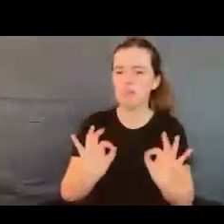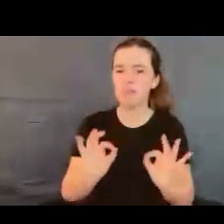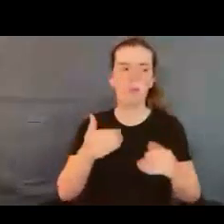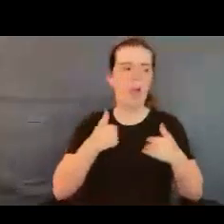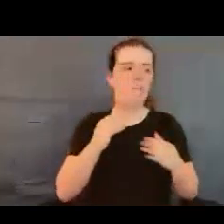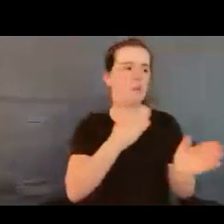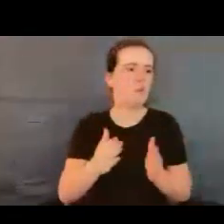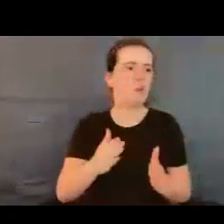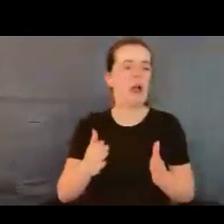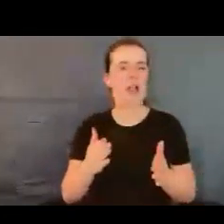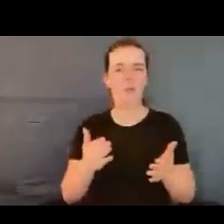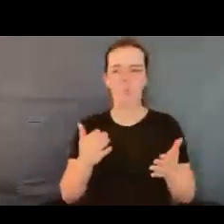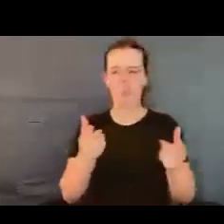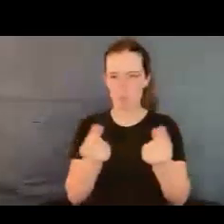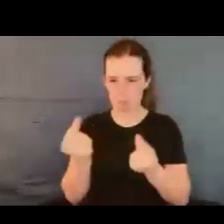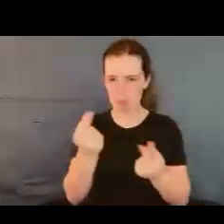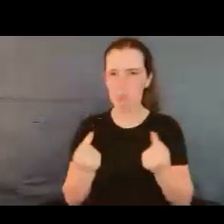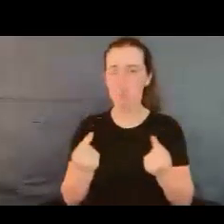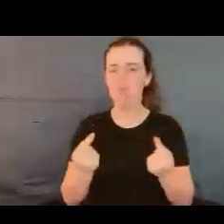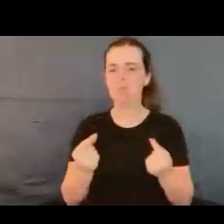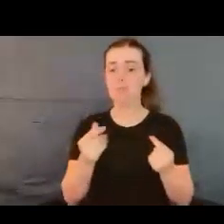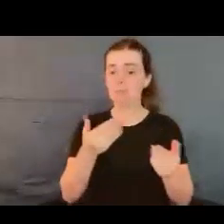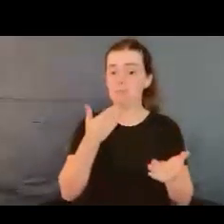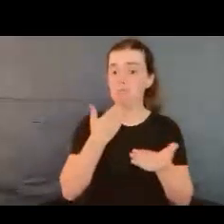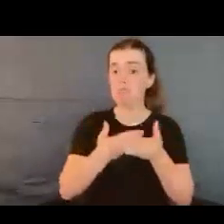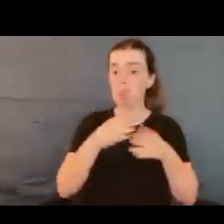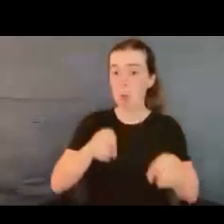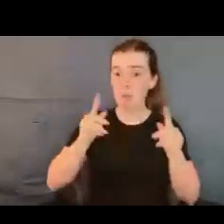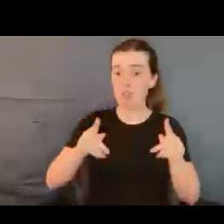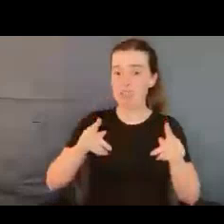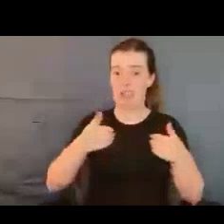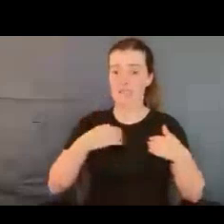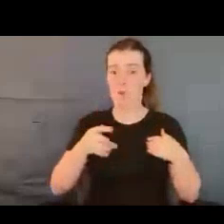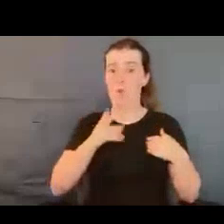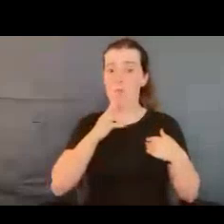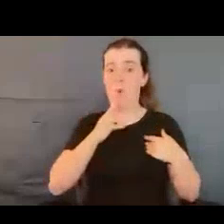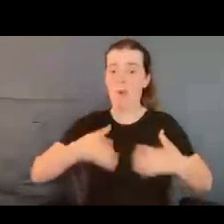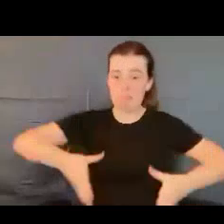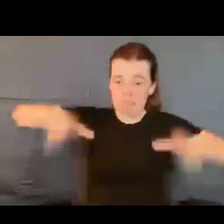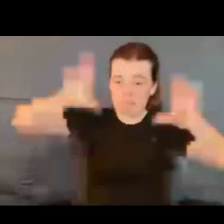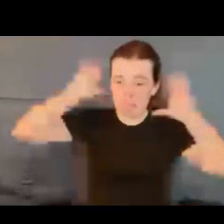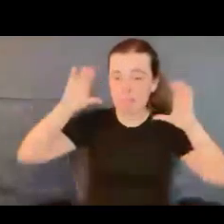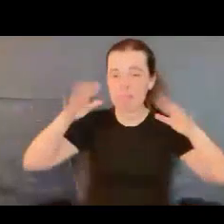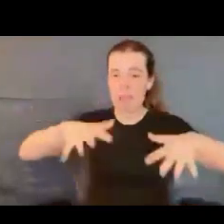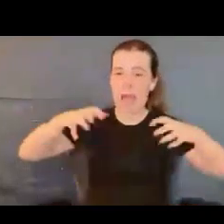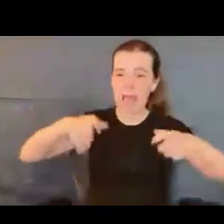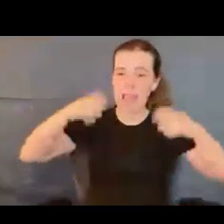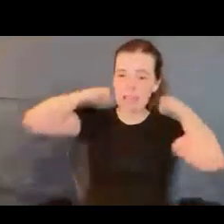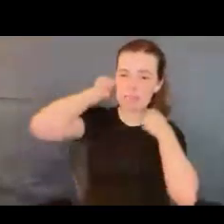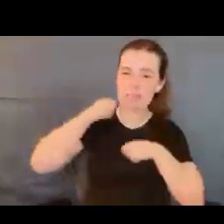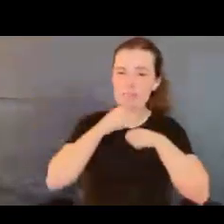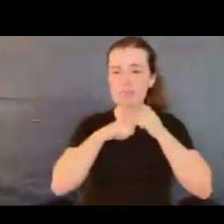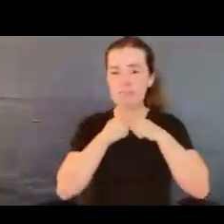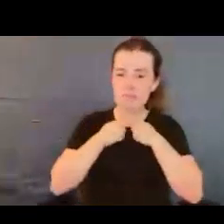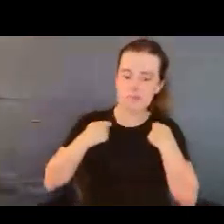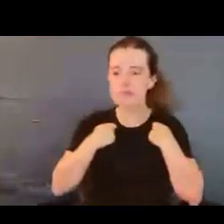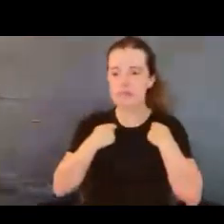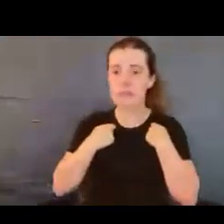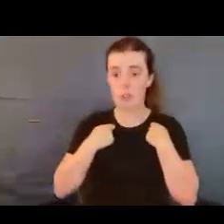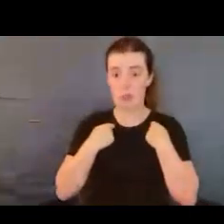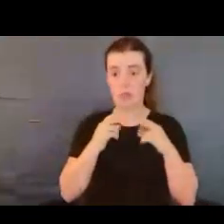at that point. And also it's a good opportunity to like dunk yourself in water or have an ice bandana or something like that because you're about to go